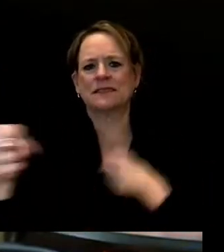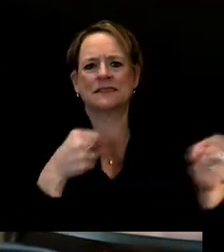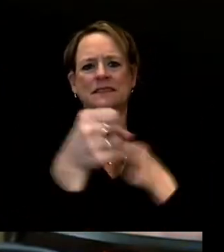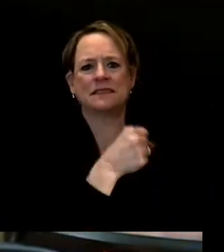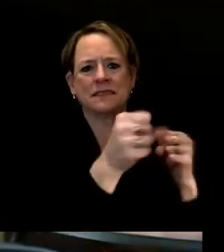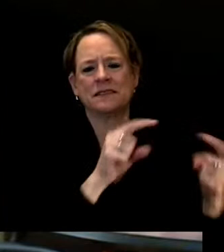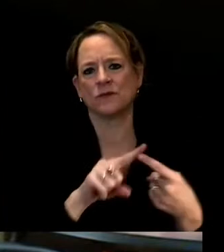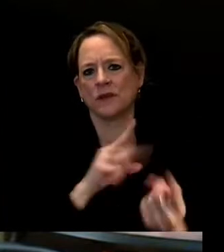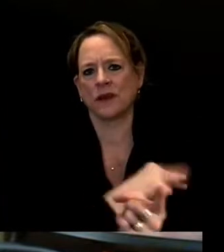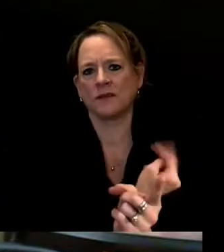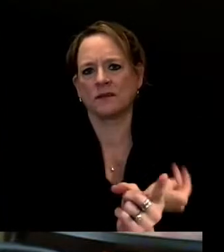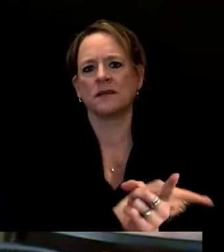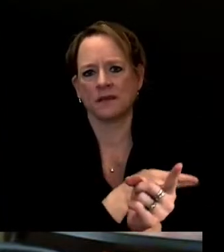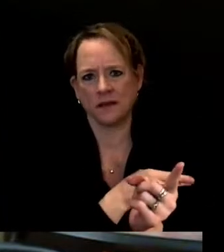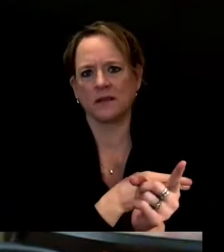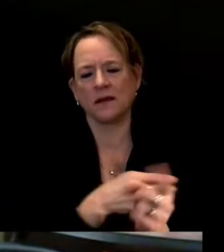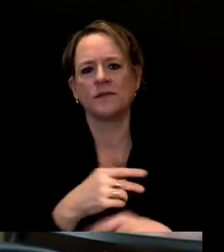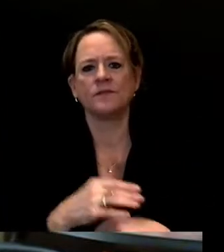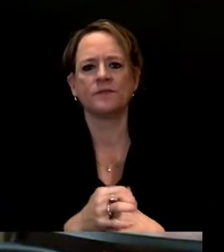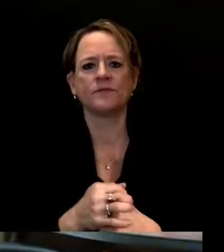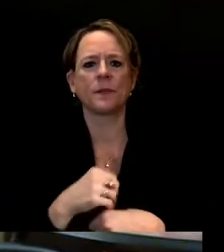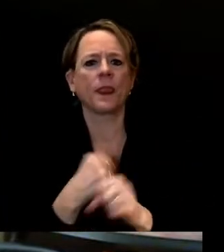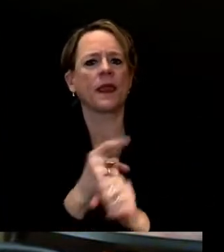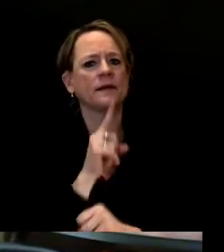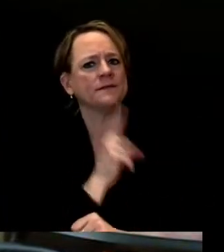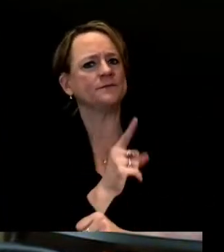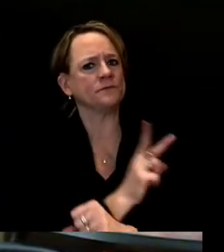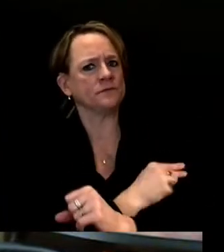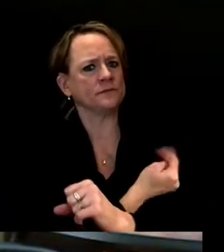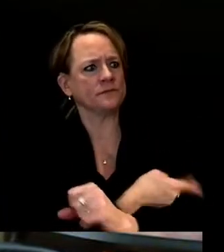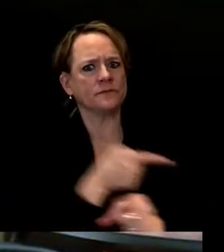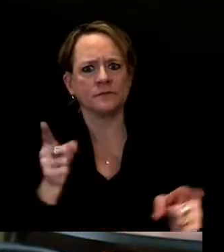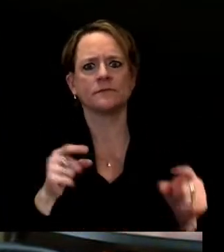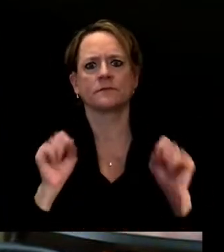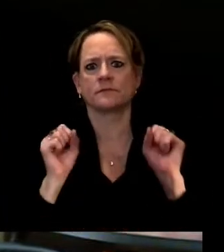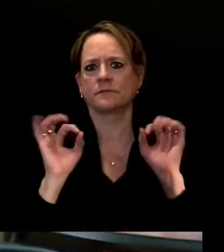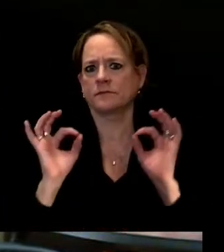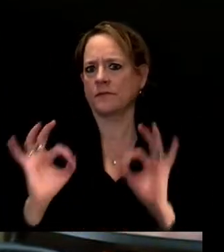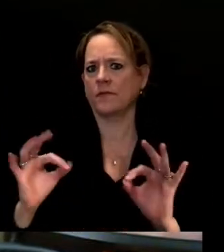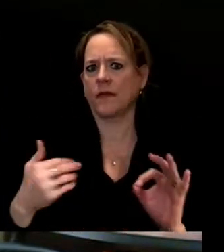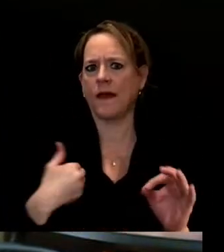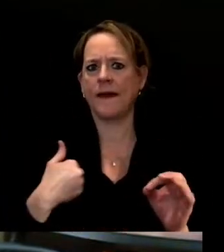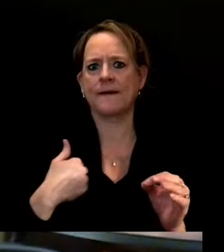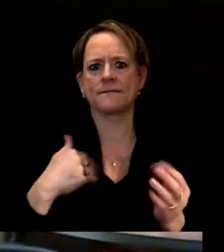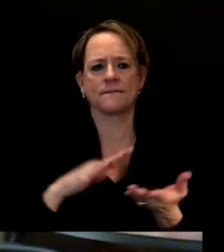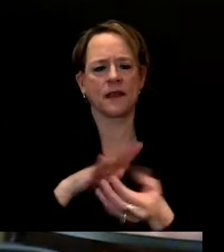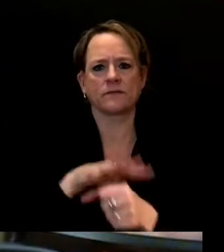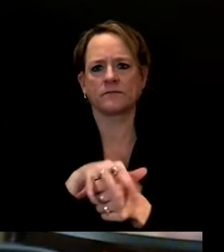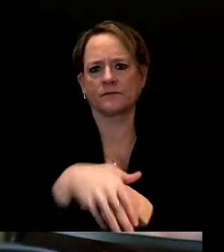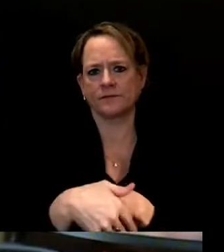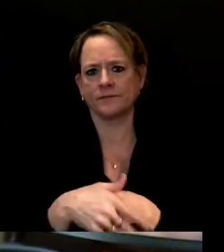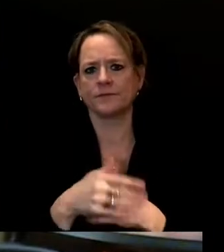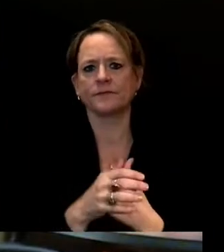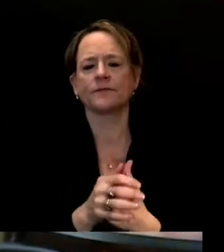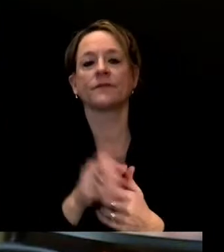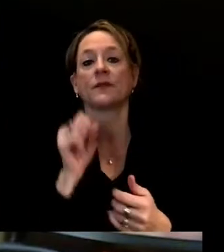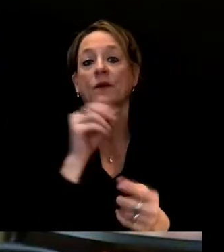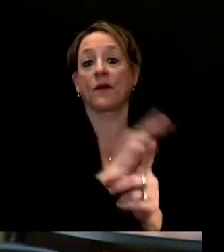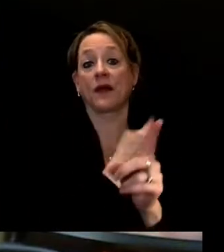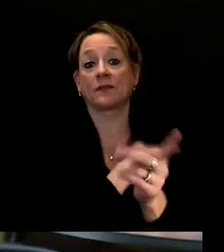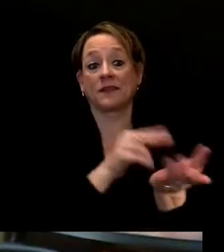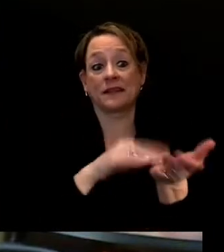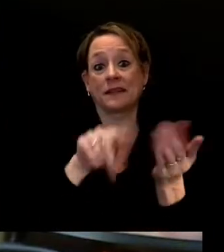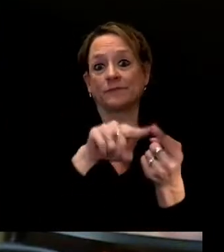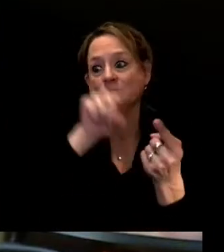can be discharging people and free up additional hospital beds for people who truly need hospital level care. The